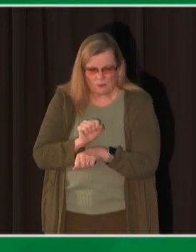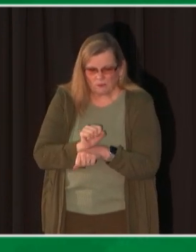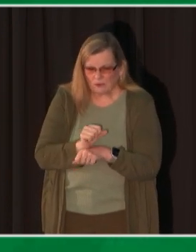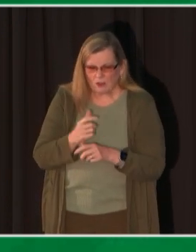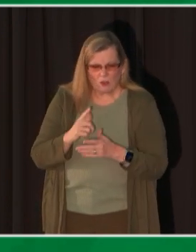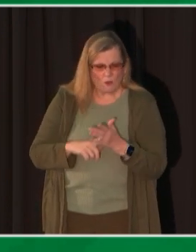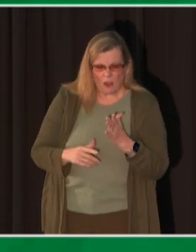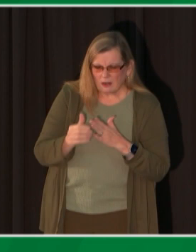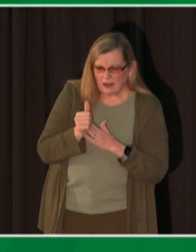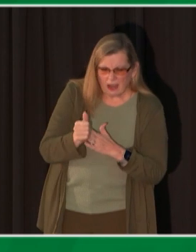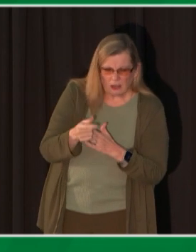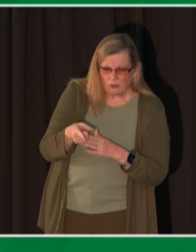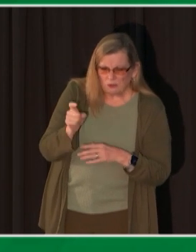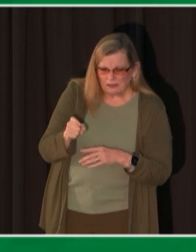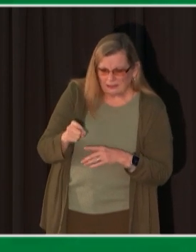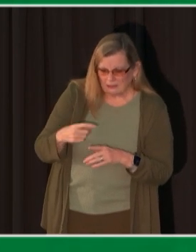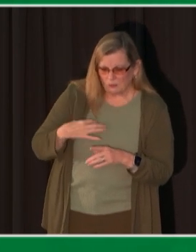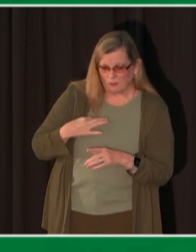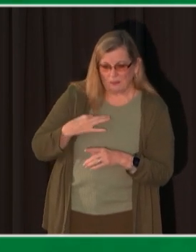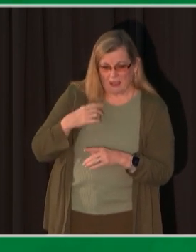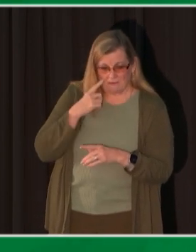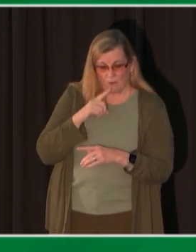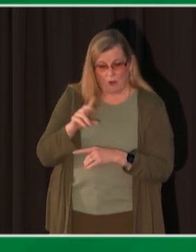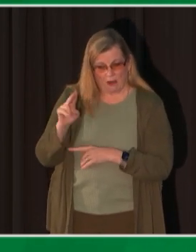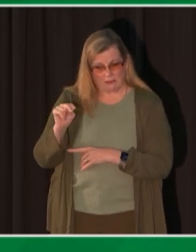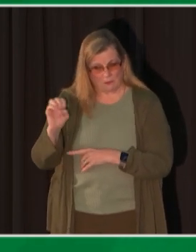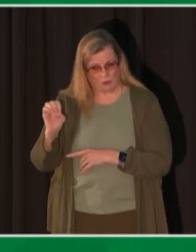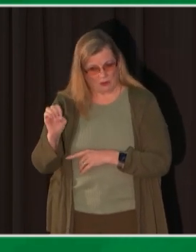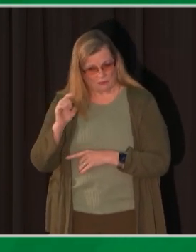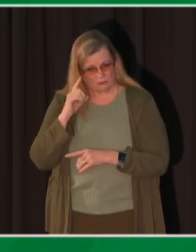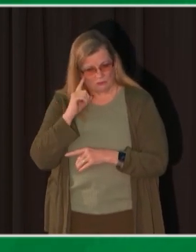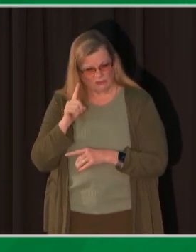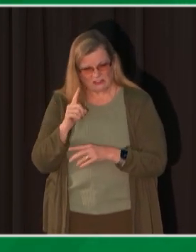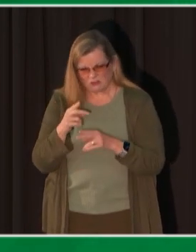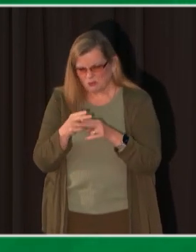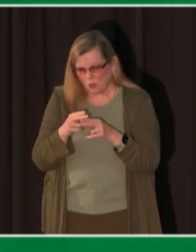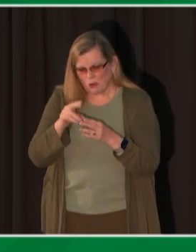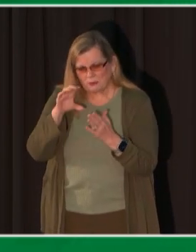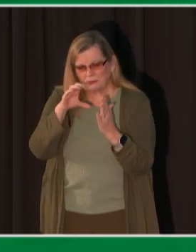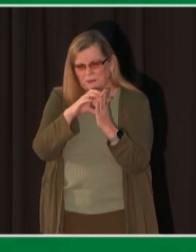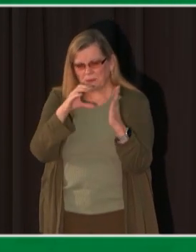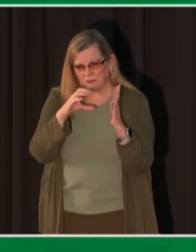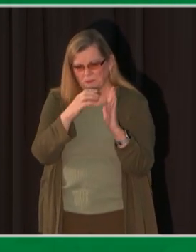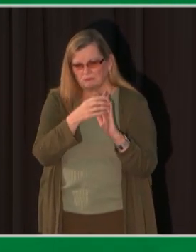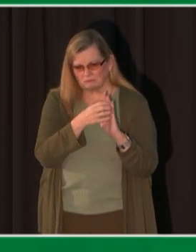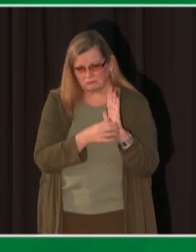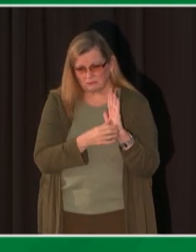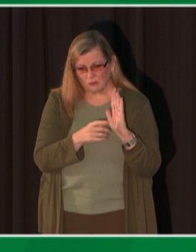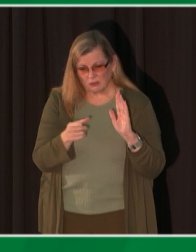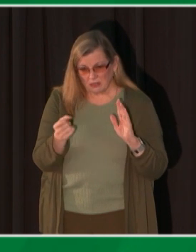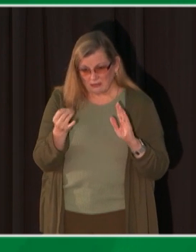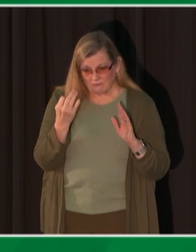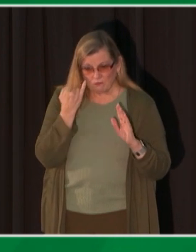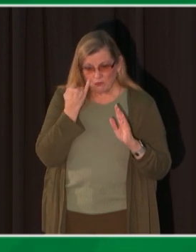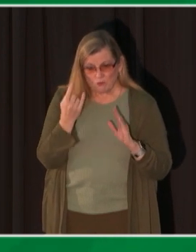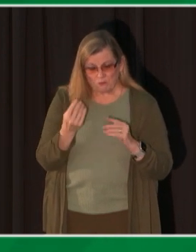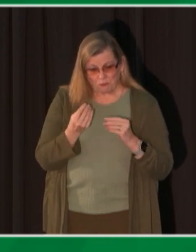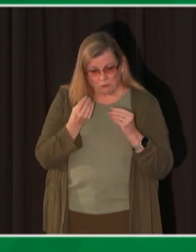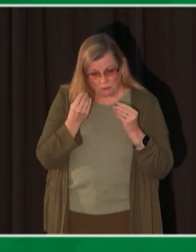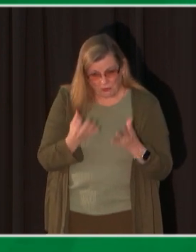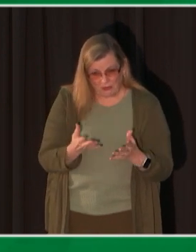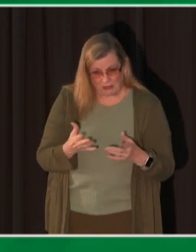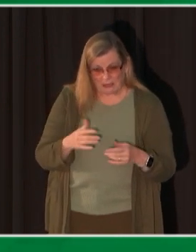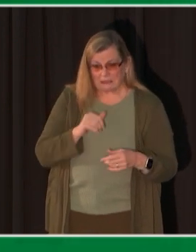focusing on what you need when you apply, because if you provide incomplete information, it kicks you out of the